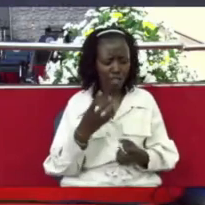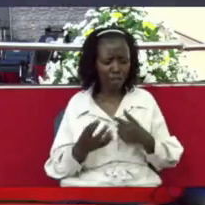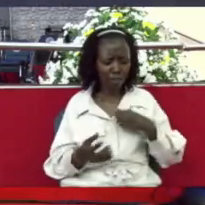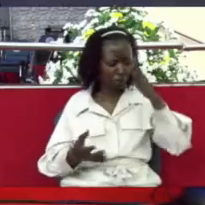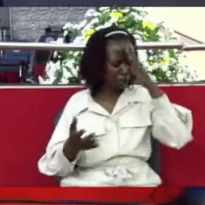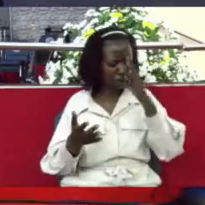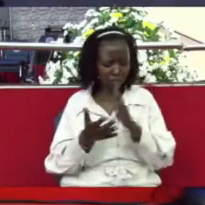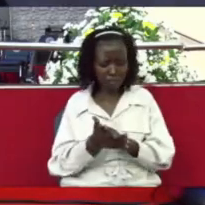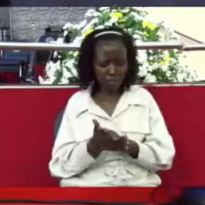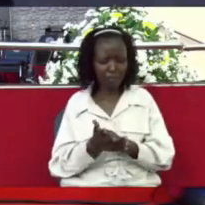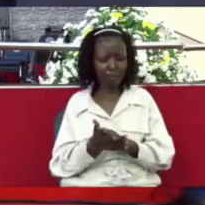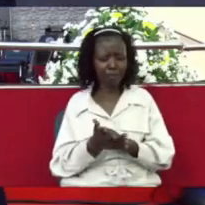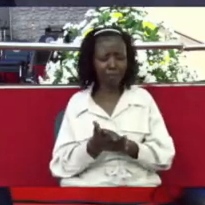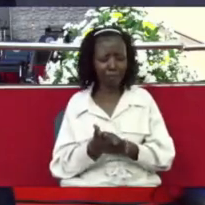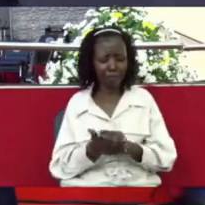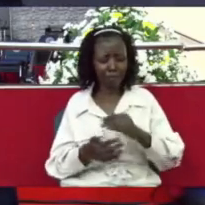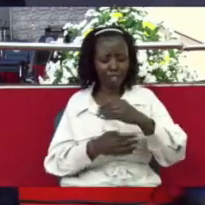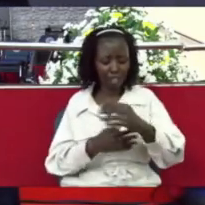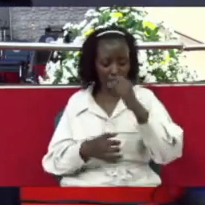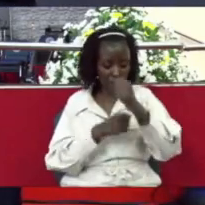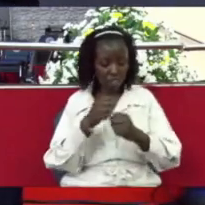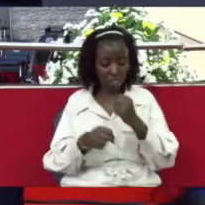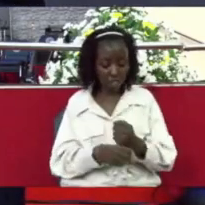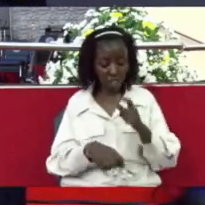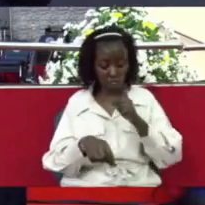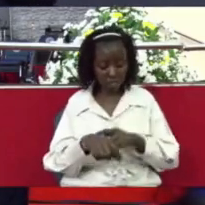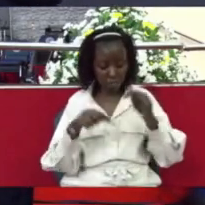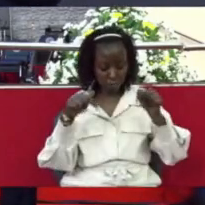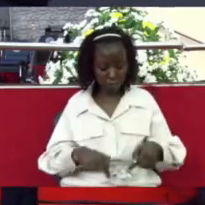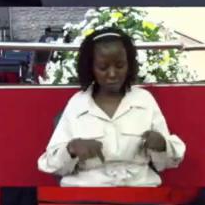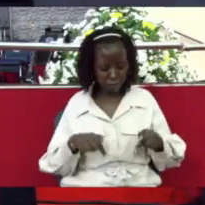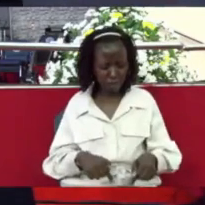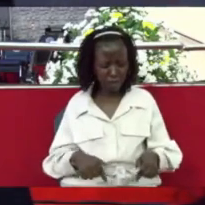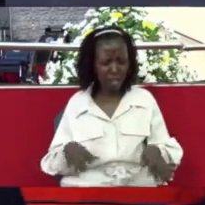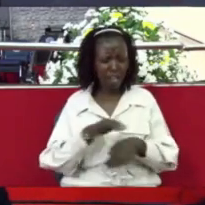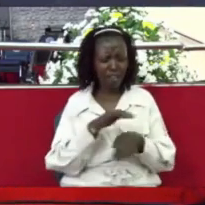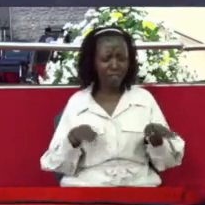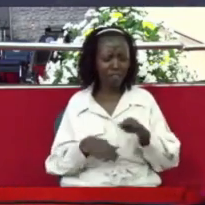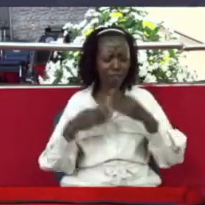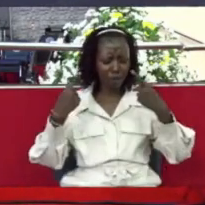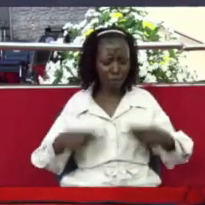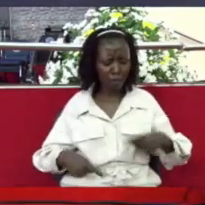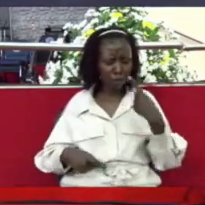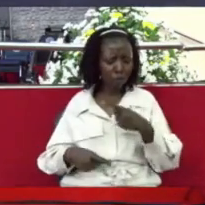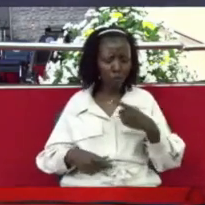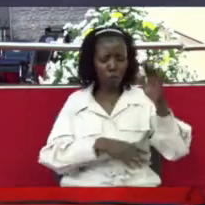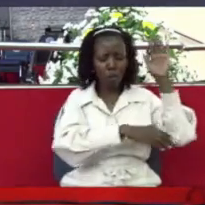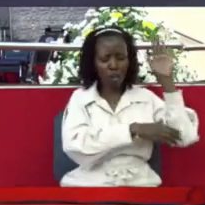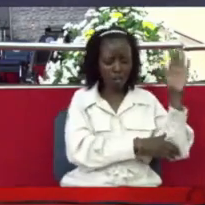believe next year, this time, every person whose hands raised